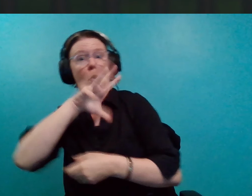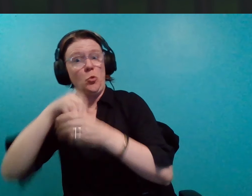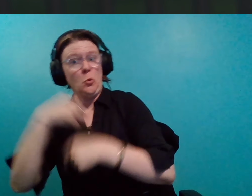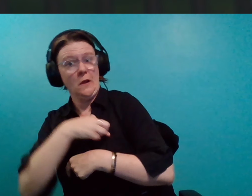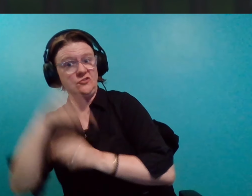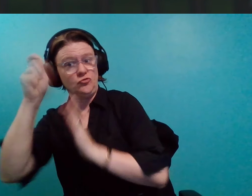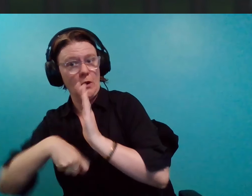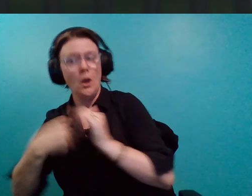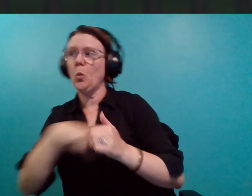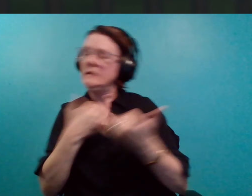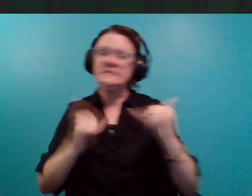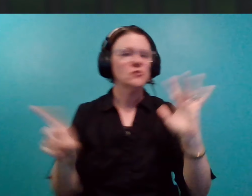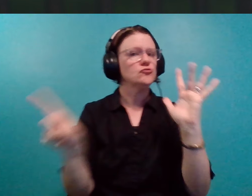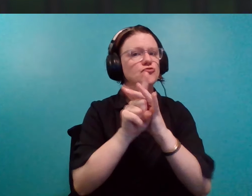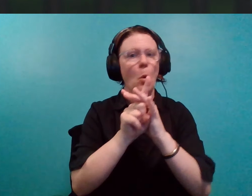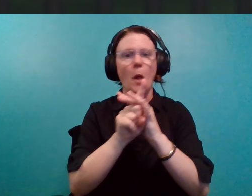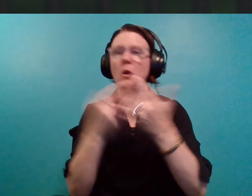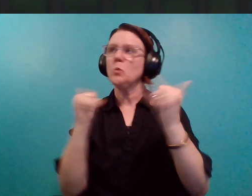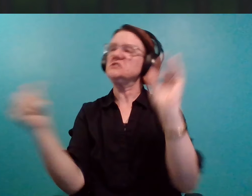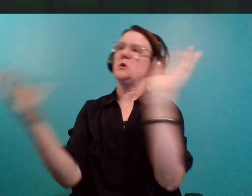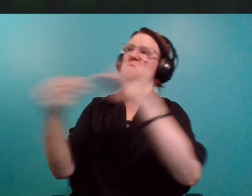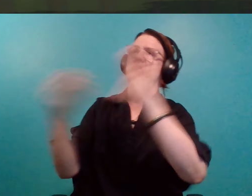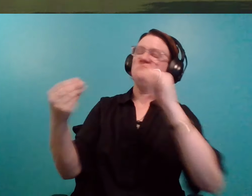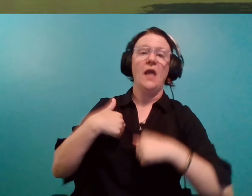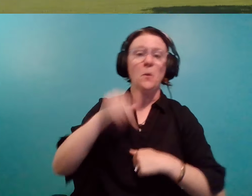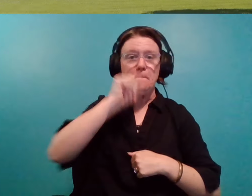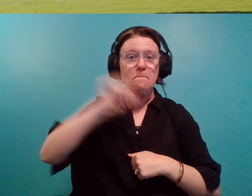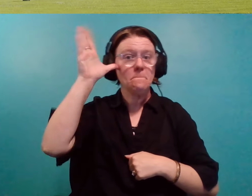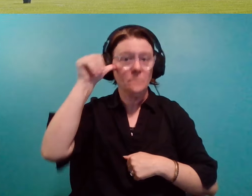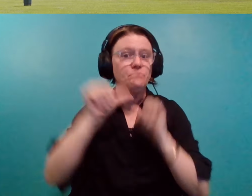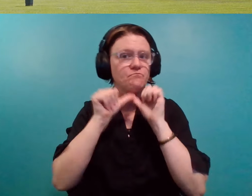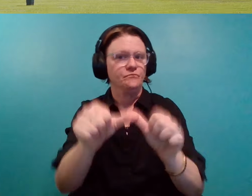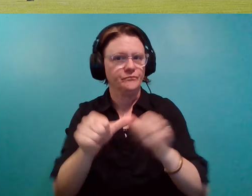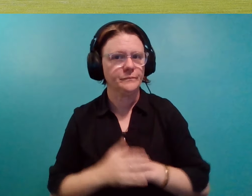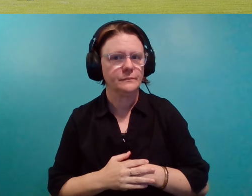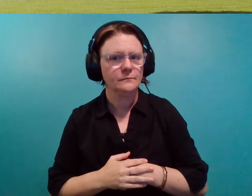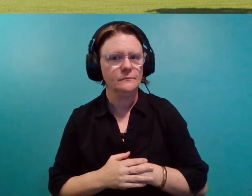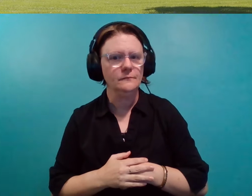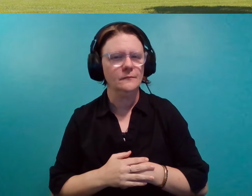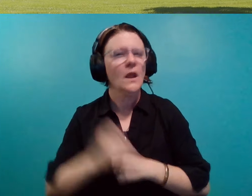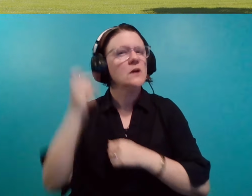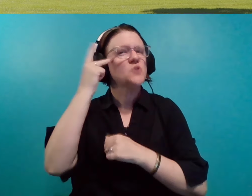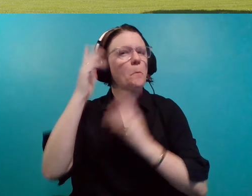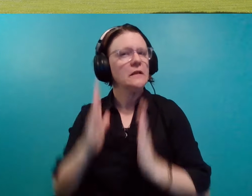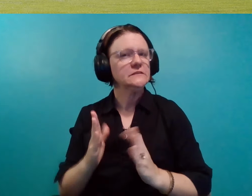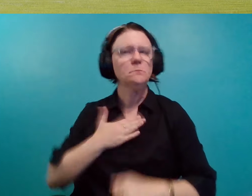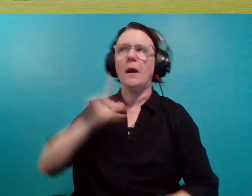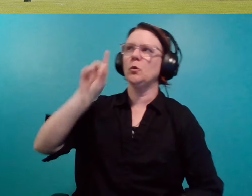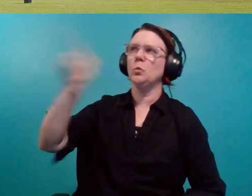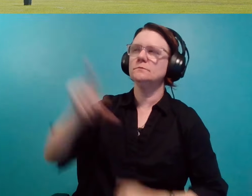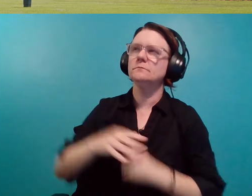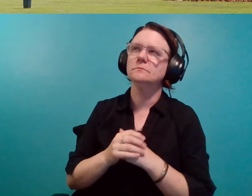us, we still show up, show out, and we persevere. So my question to politicians